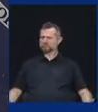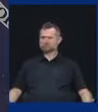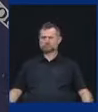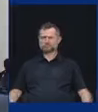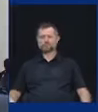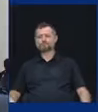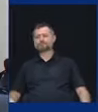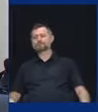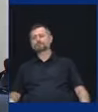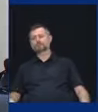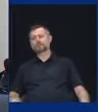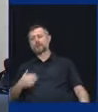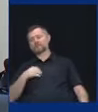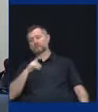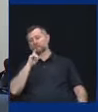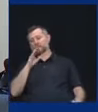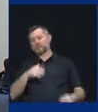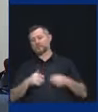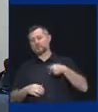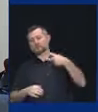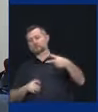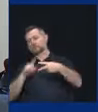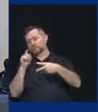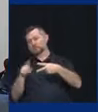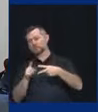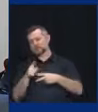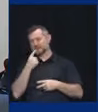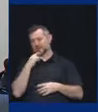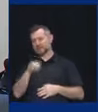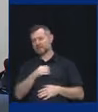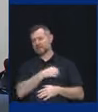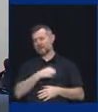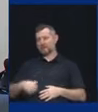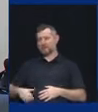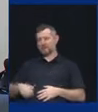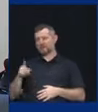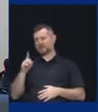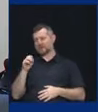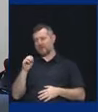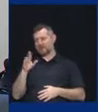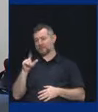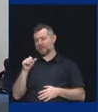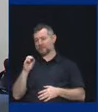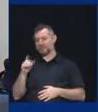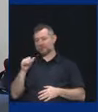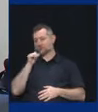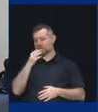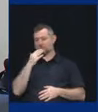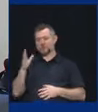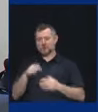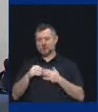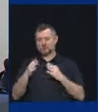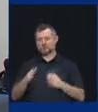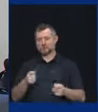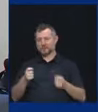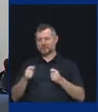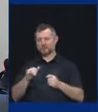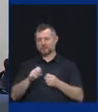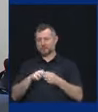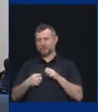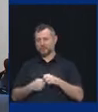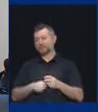Come out of this. Number one, are you saying that Mayor de Blasio is not showing the proper leadership to deal with the problems that we have right now? And